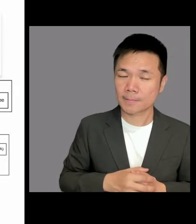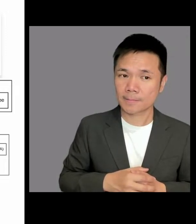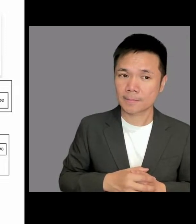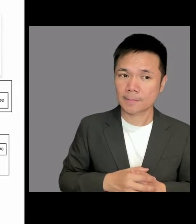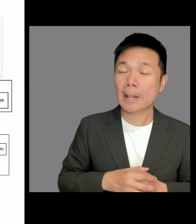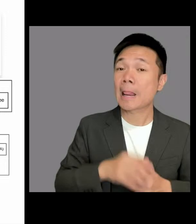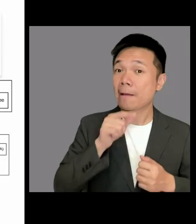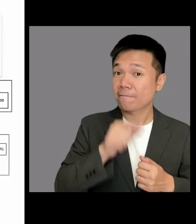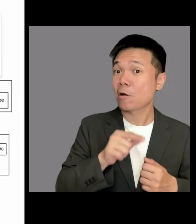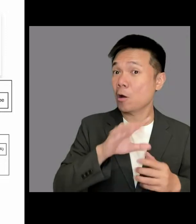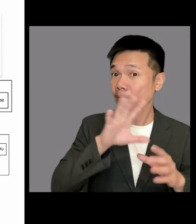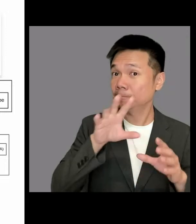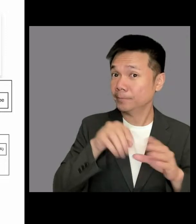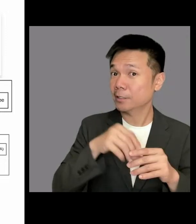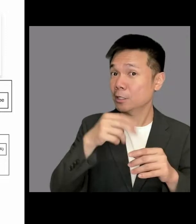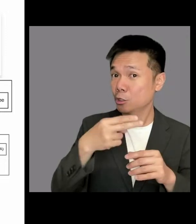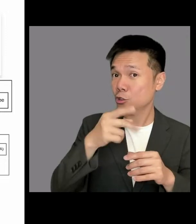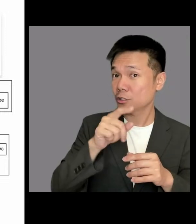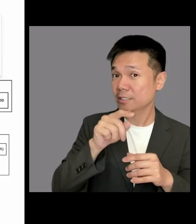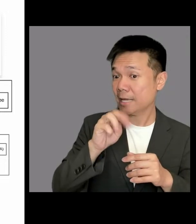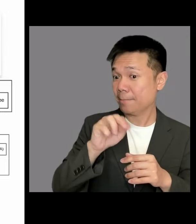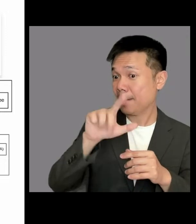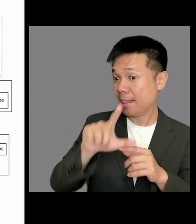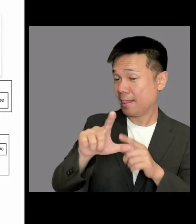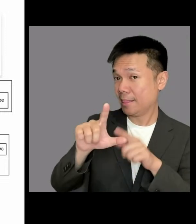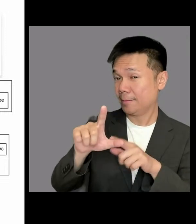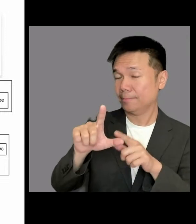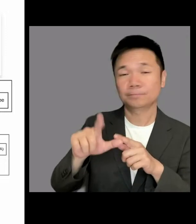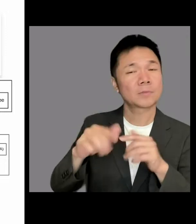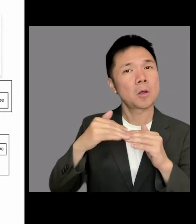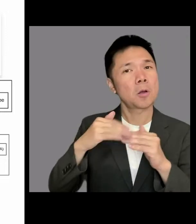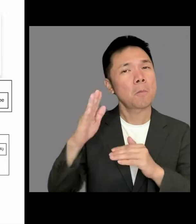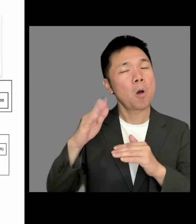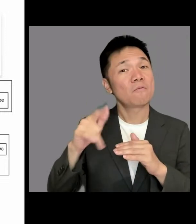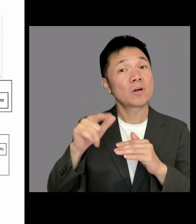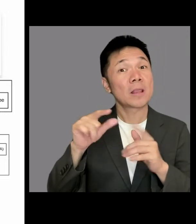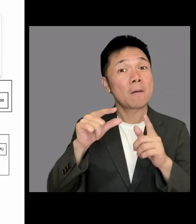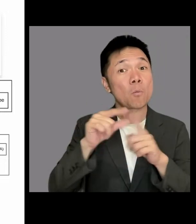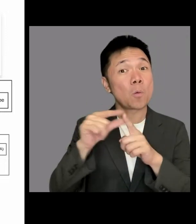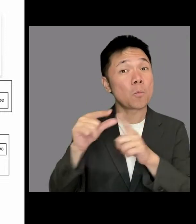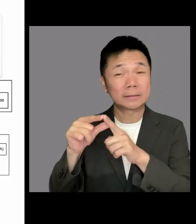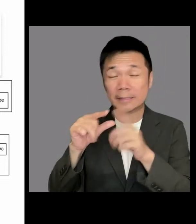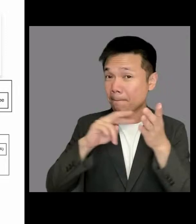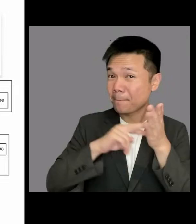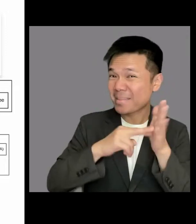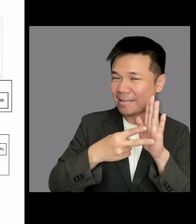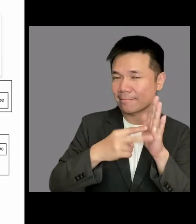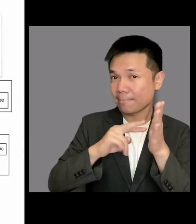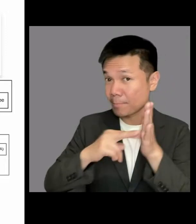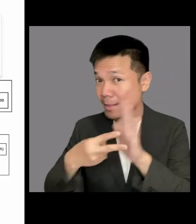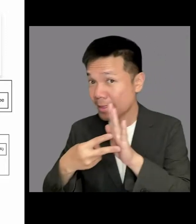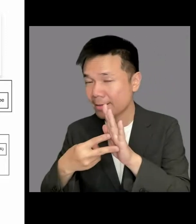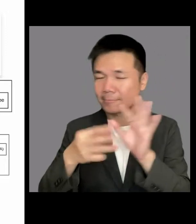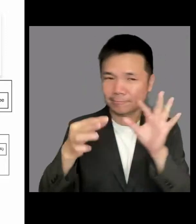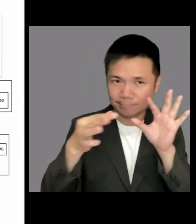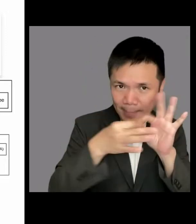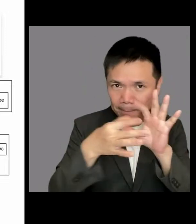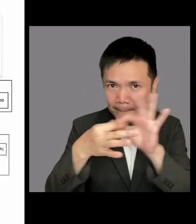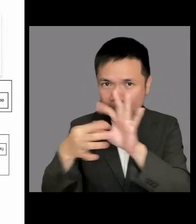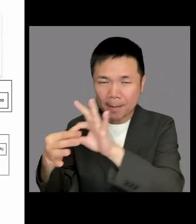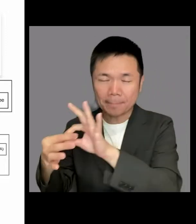extends HTML and provides more semantic features and such to communicate